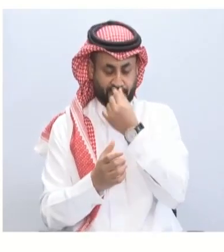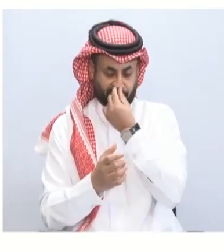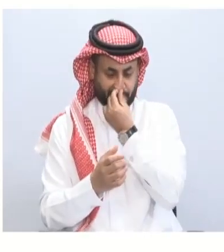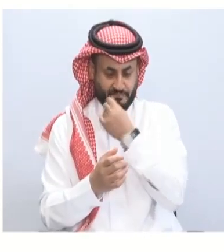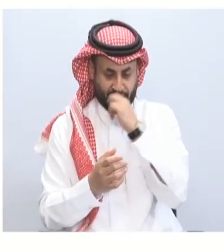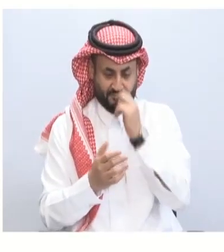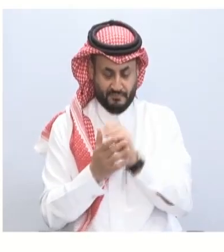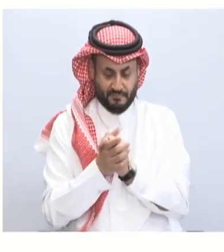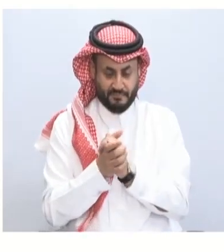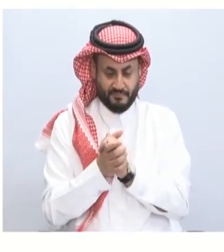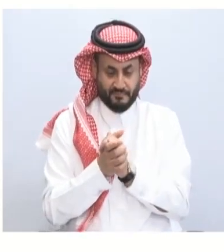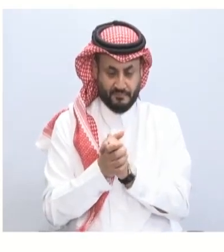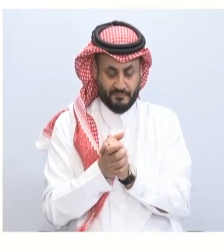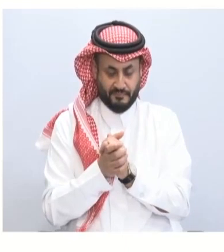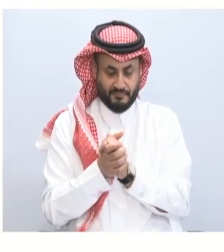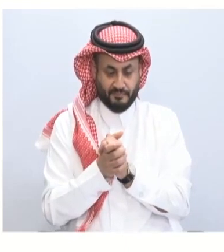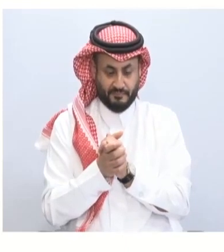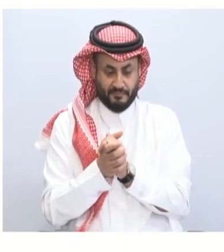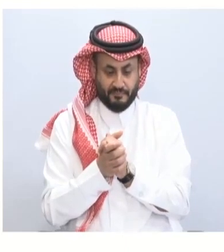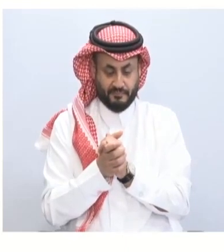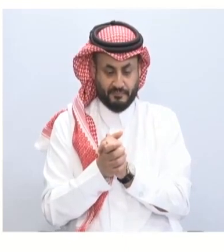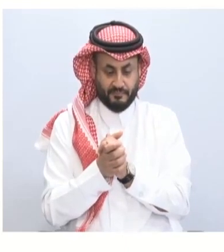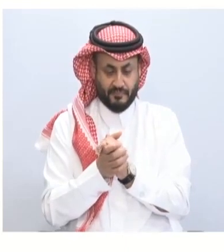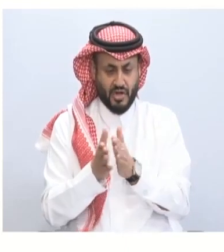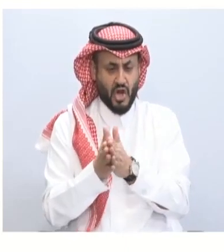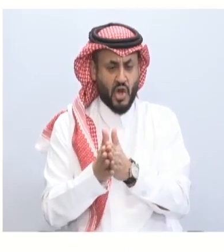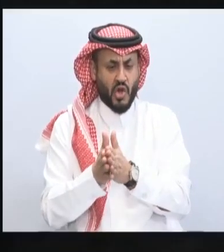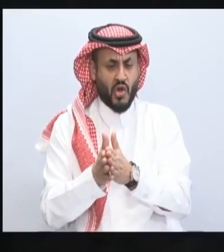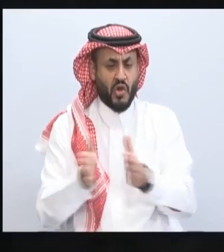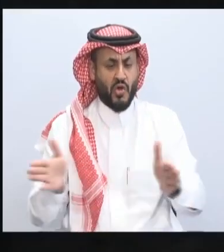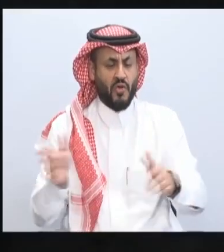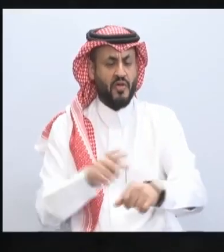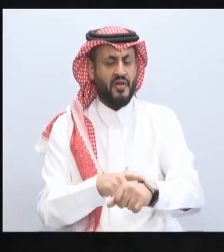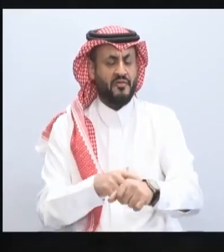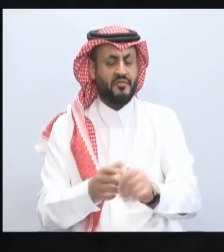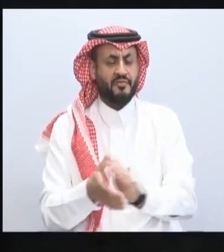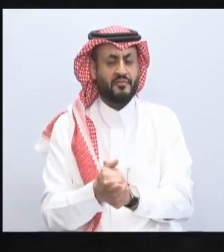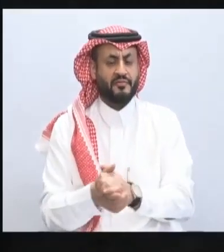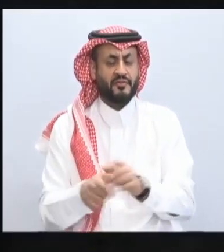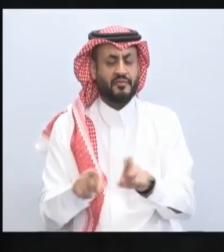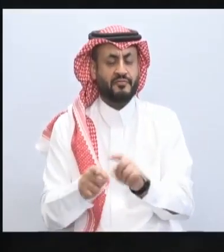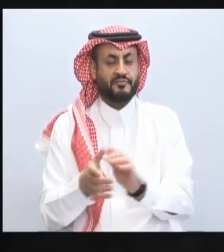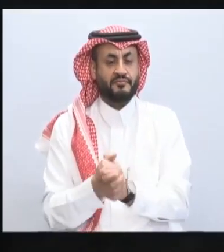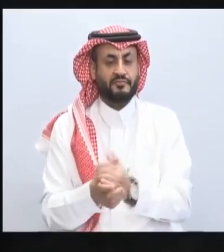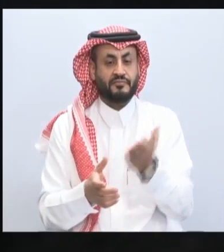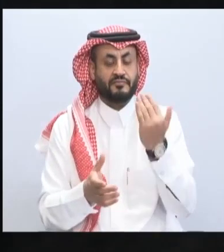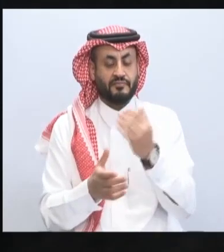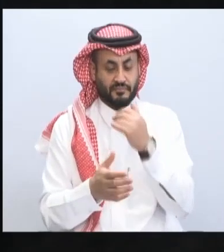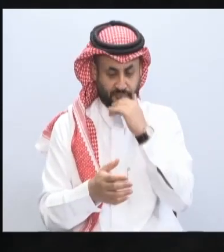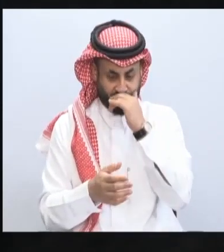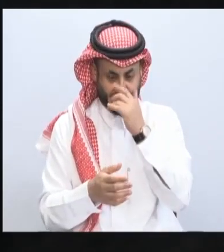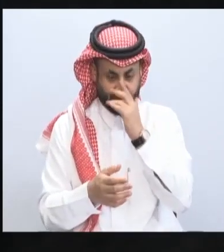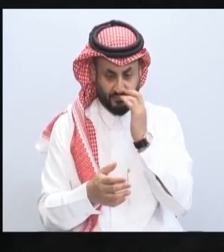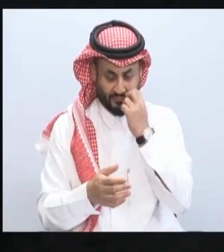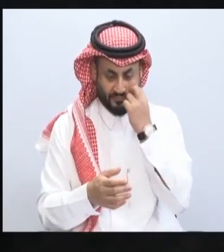again, we have here, when it came to the formation of long-term friendship. So when we go back to the last paragraph, you can see that we